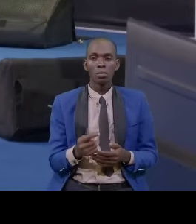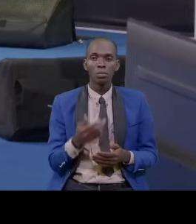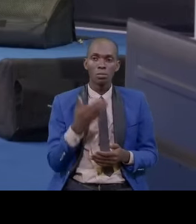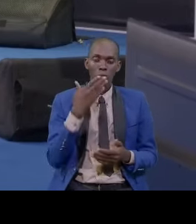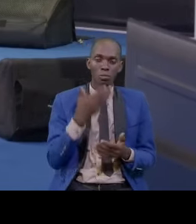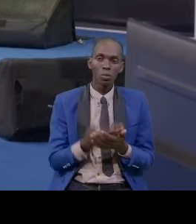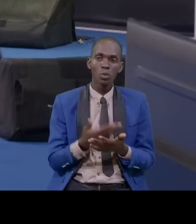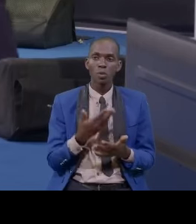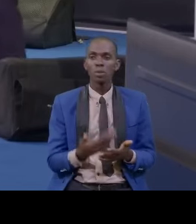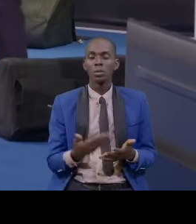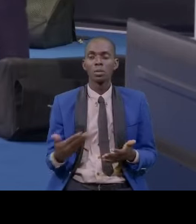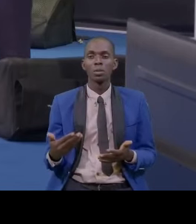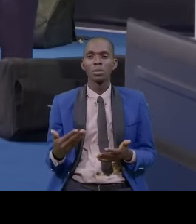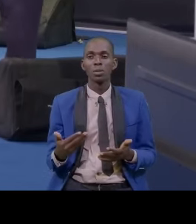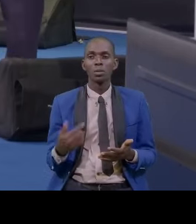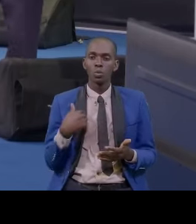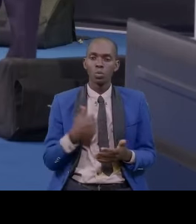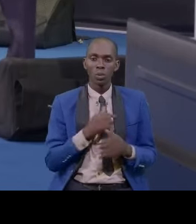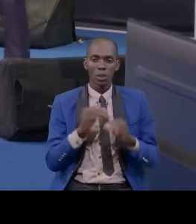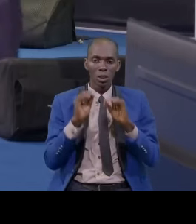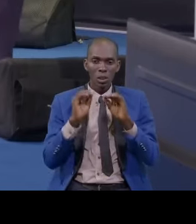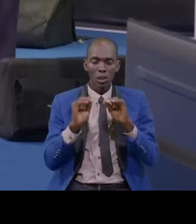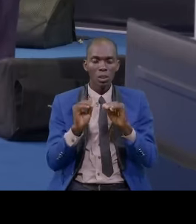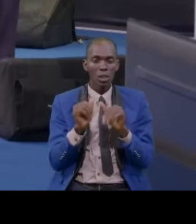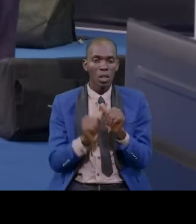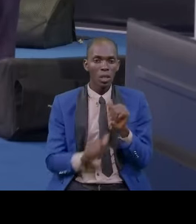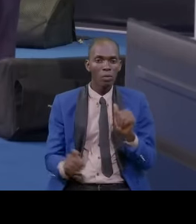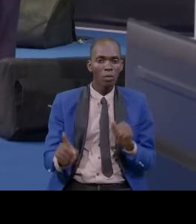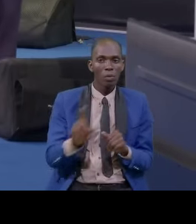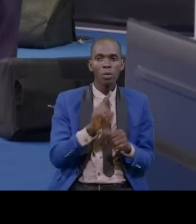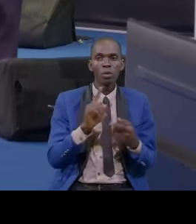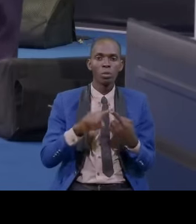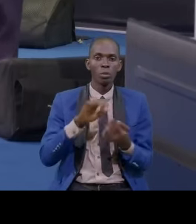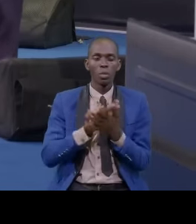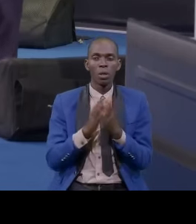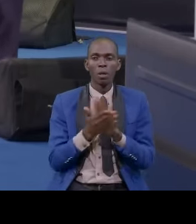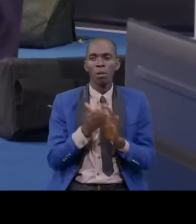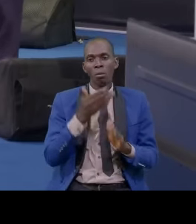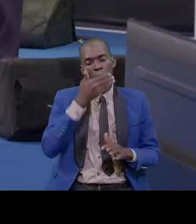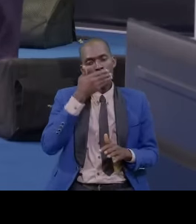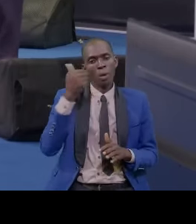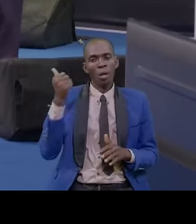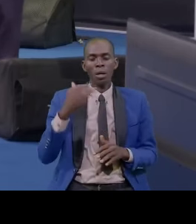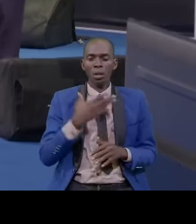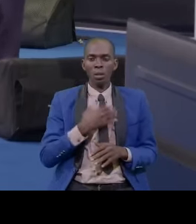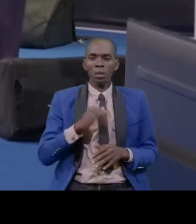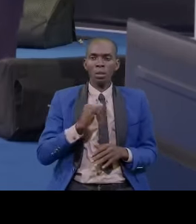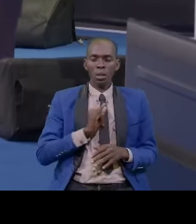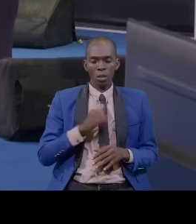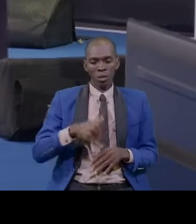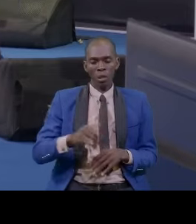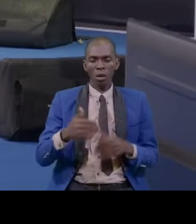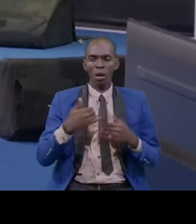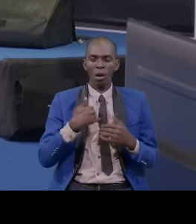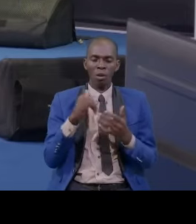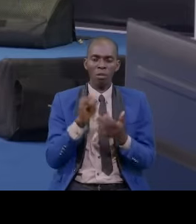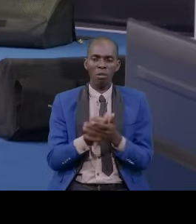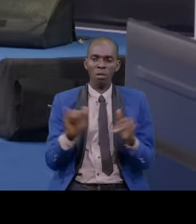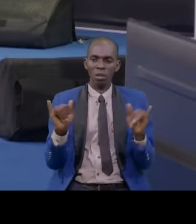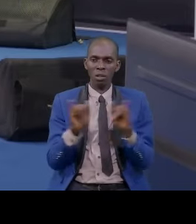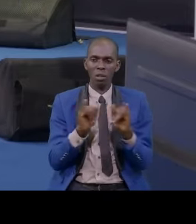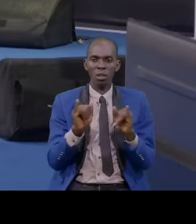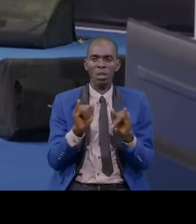teach everyone how to become better. And I still have that same